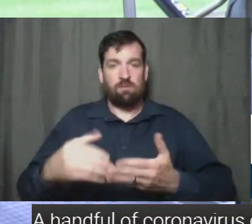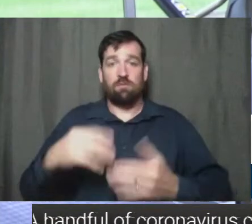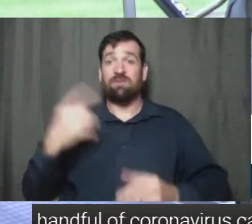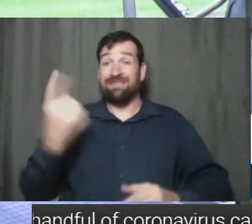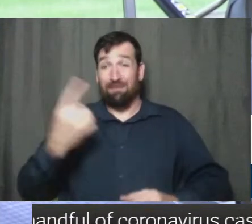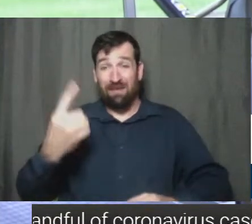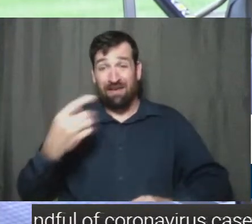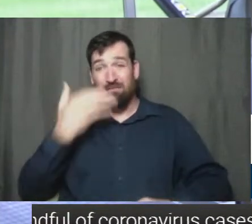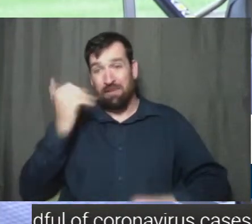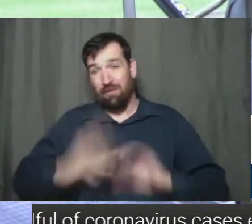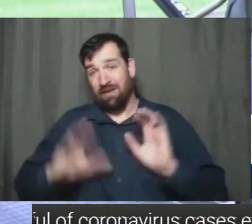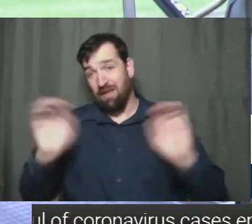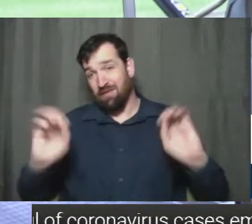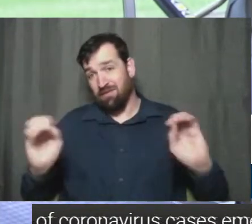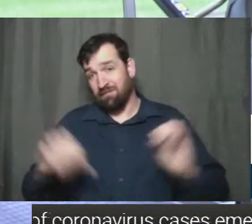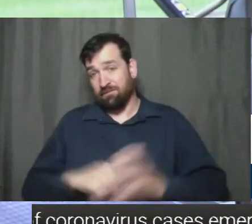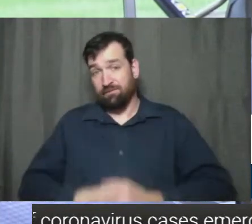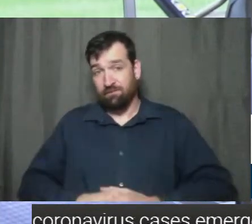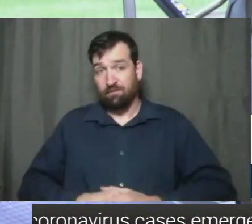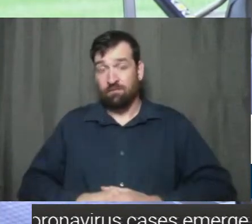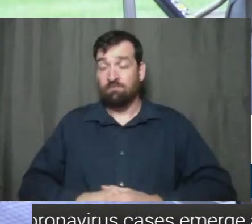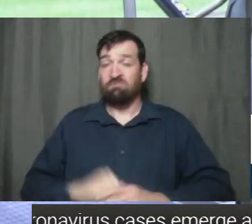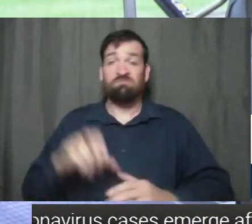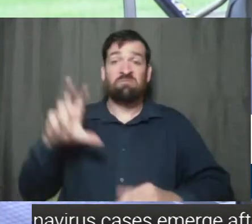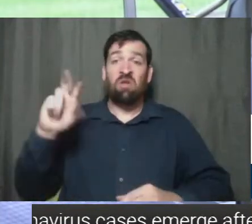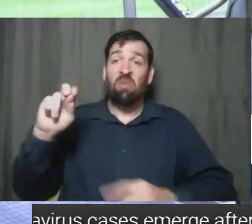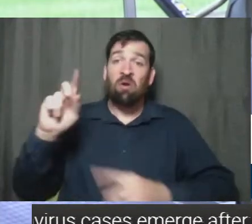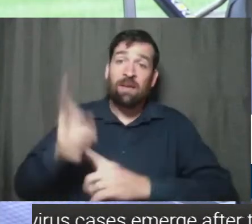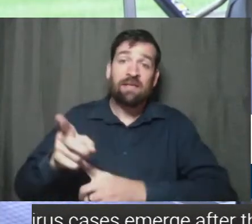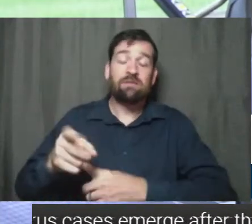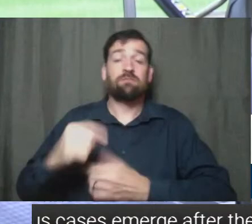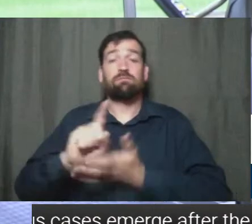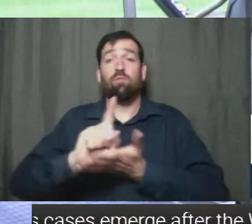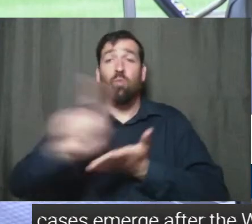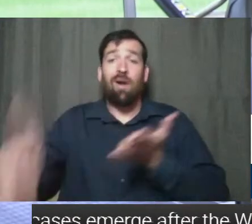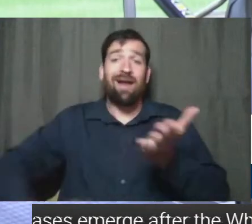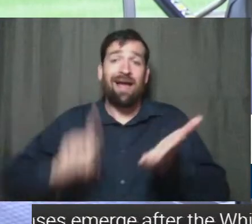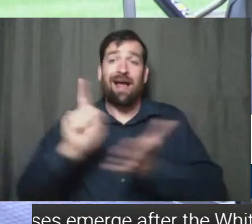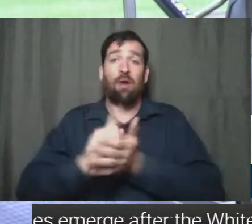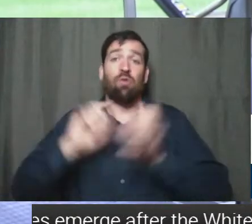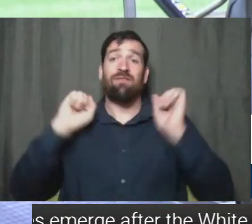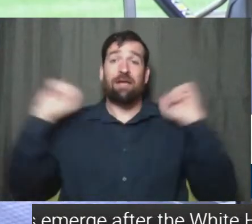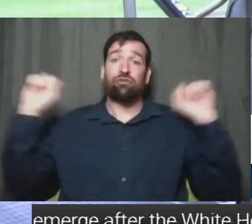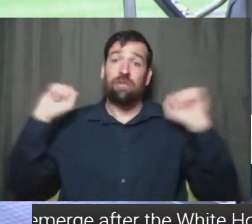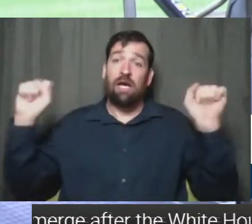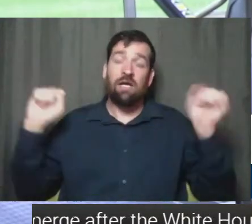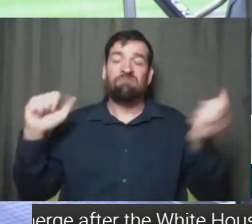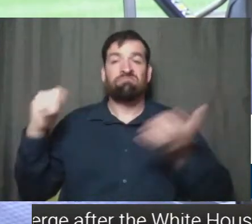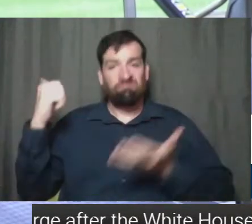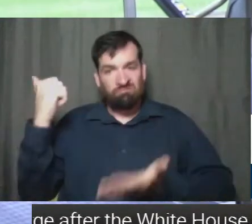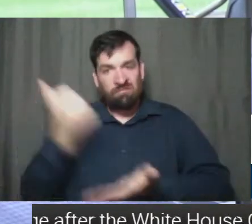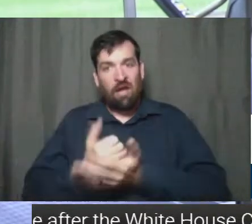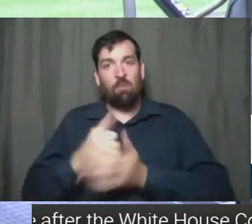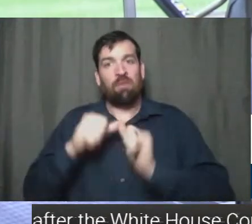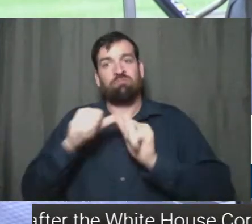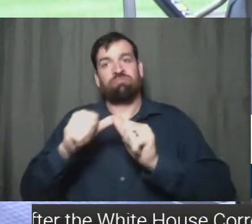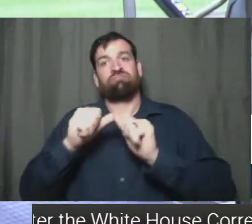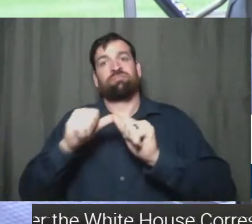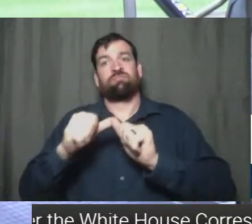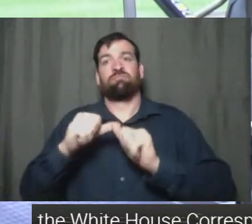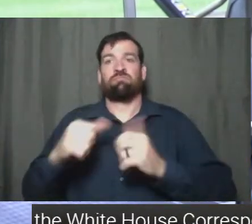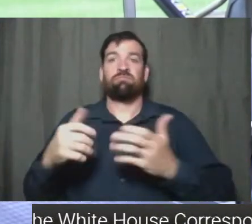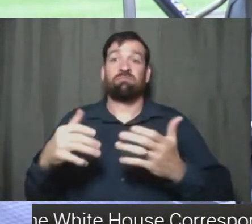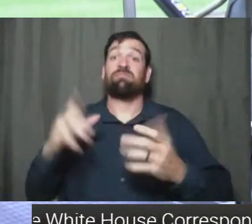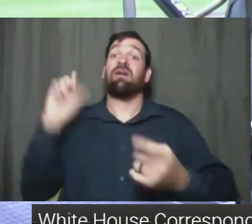nothing. So 30 minutes to an hour of exercise is going to help you stay in shape and eventually get to your goals.